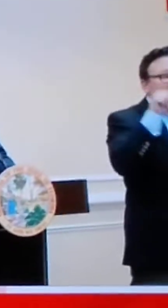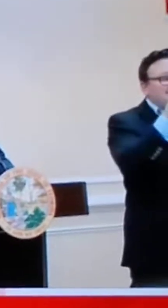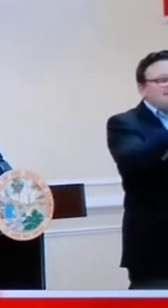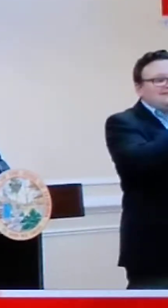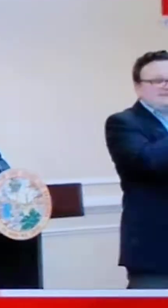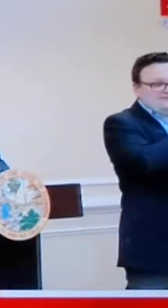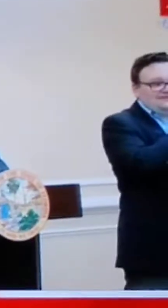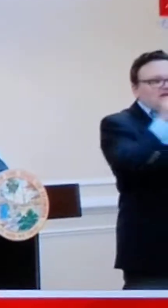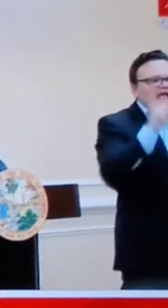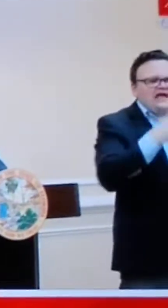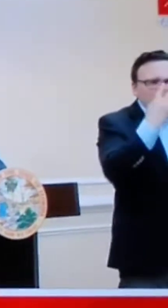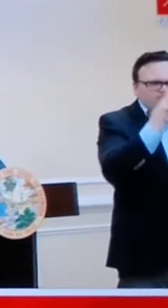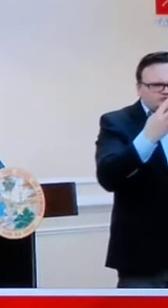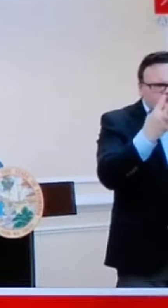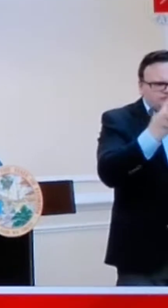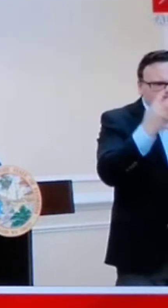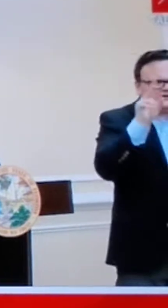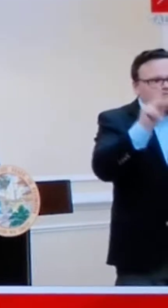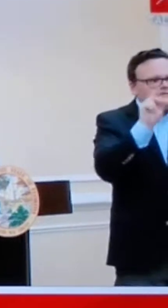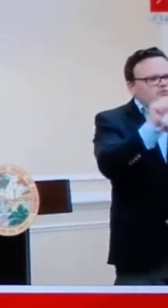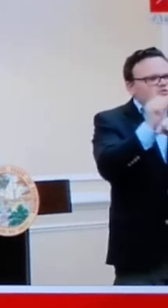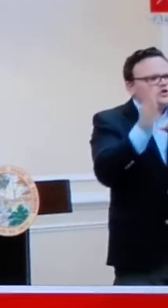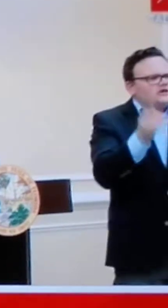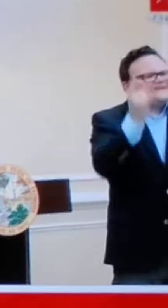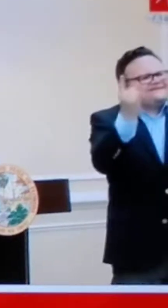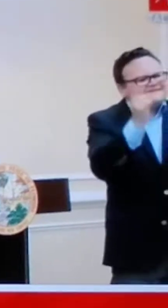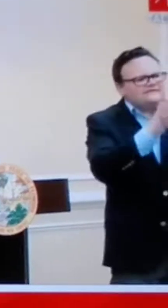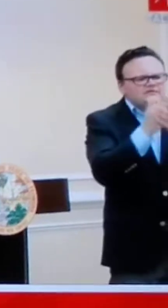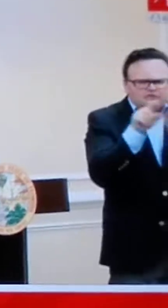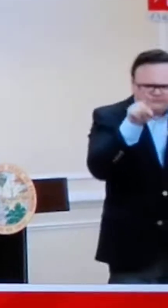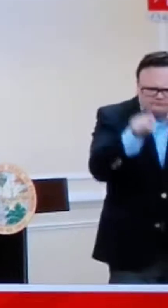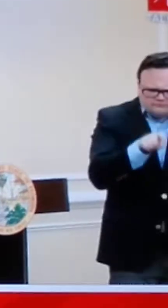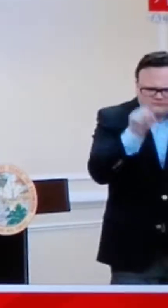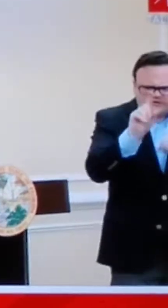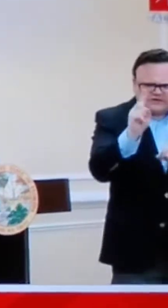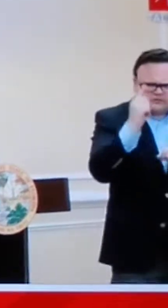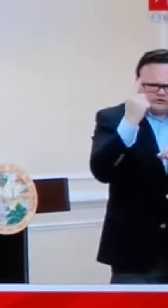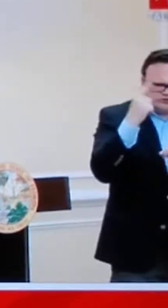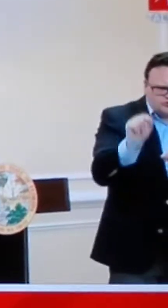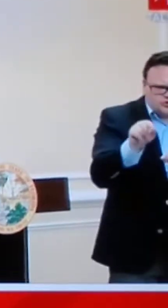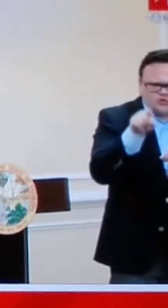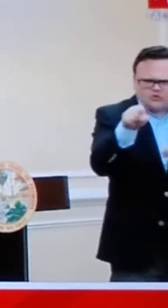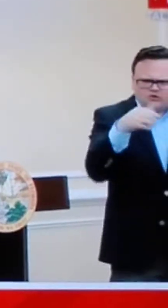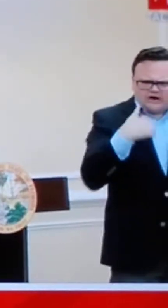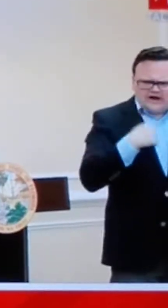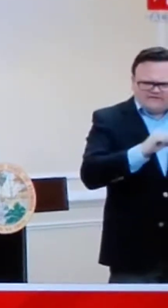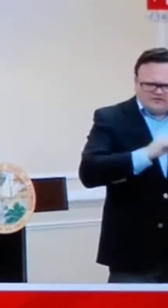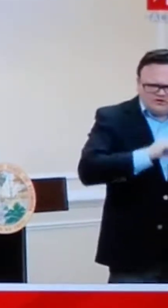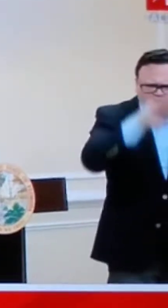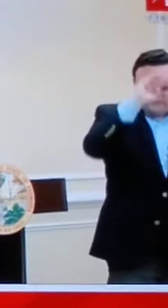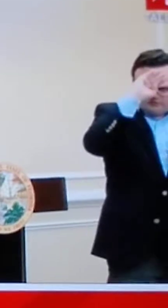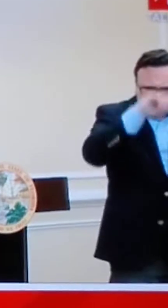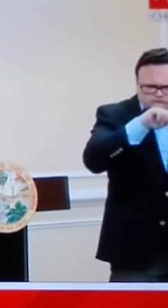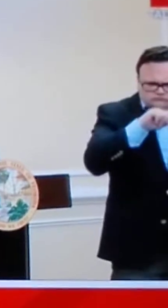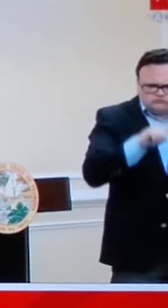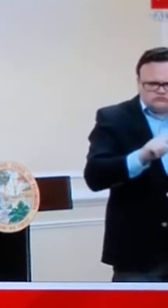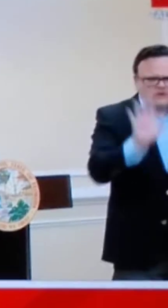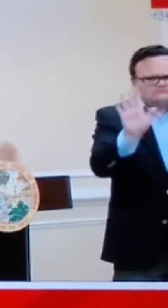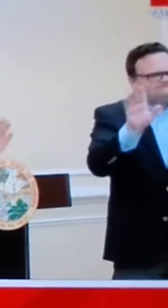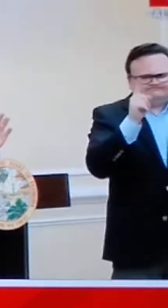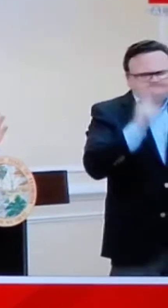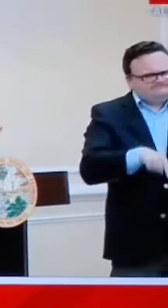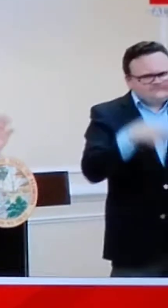entry for employees that may have a positive response to any of the trigger questions